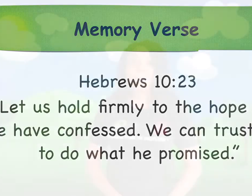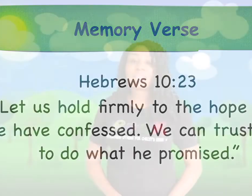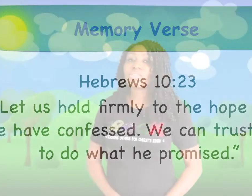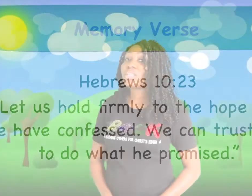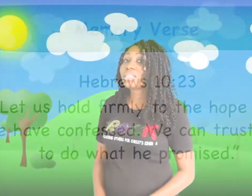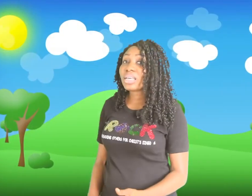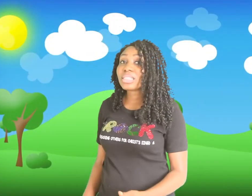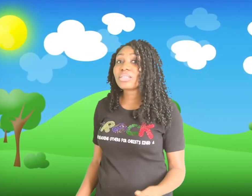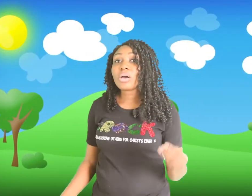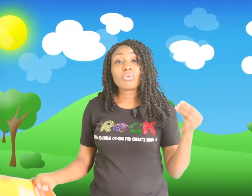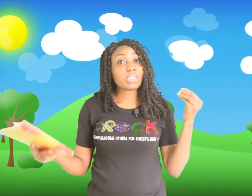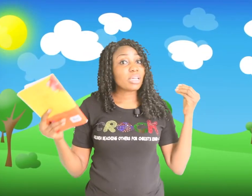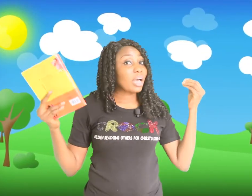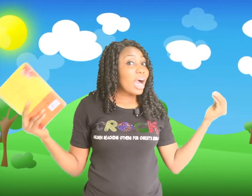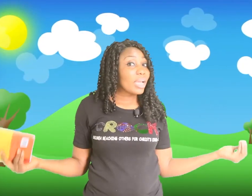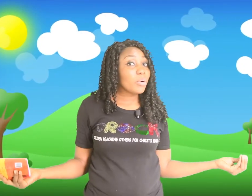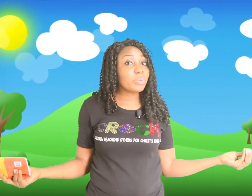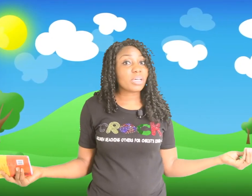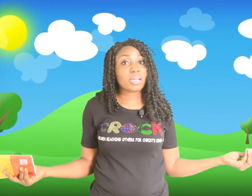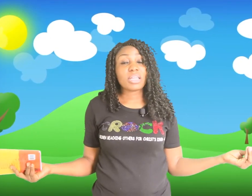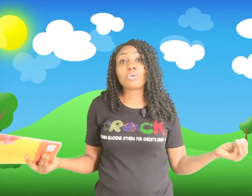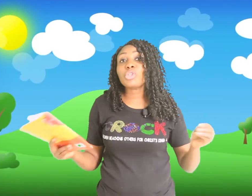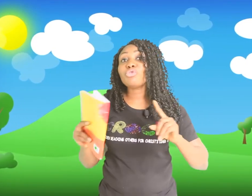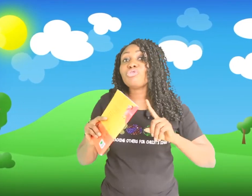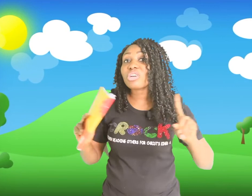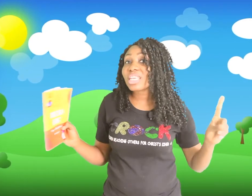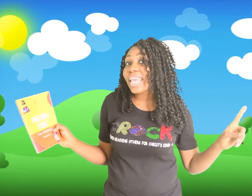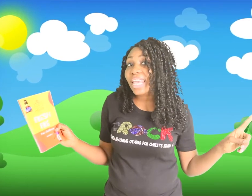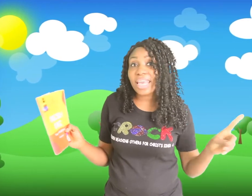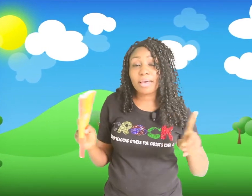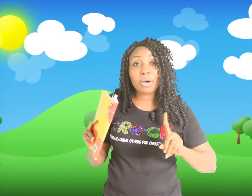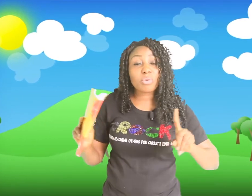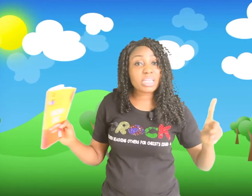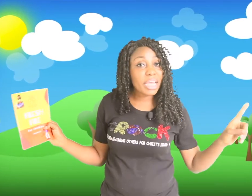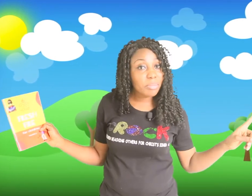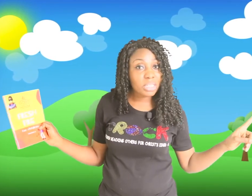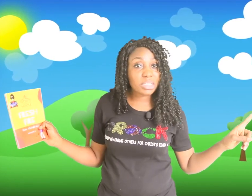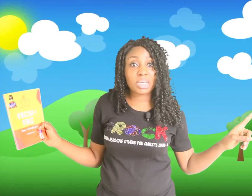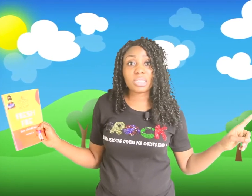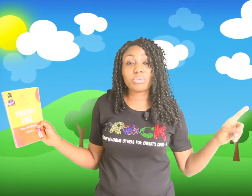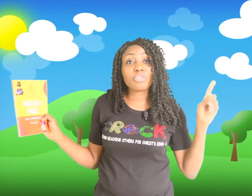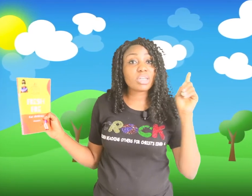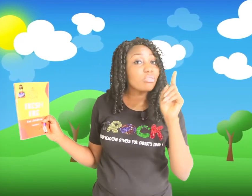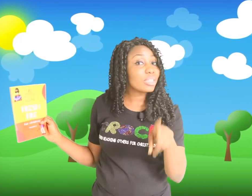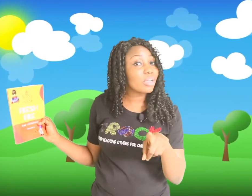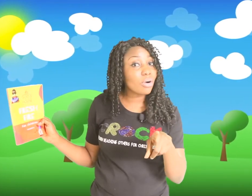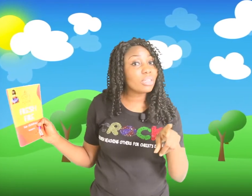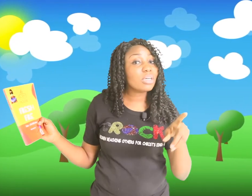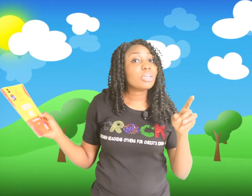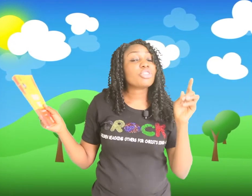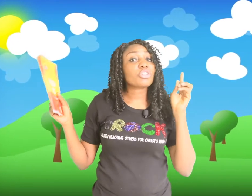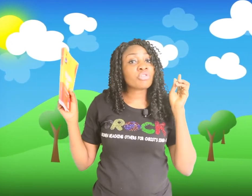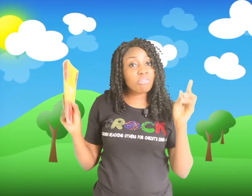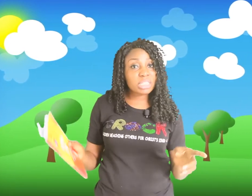Amazing. Today's lesson was another eye-opener that we should not care about what anybody says when you are trusting